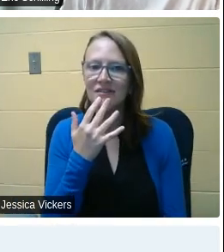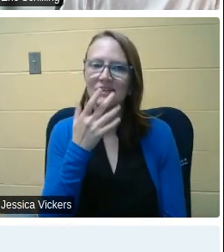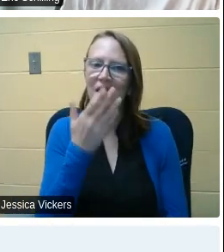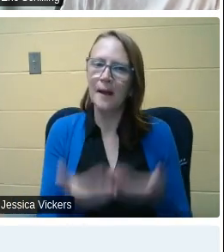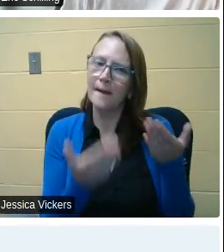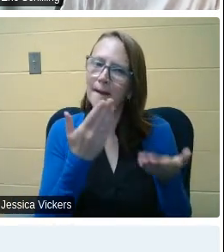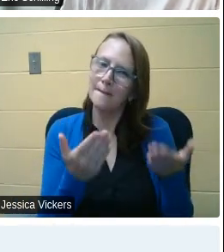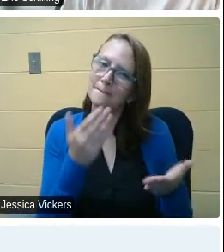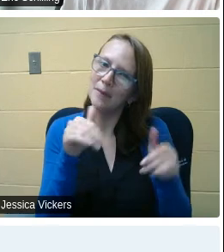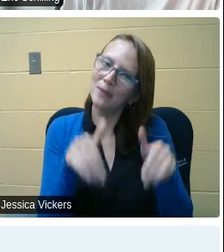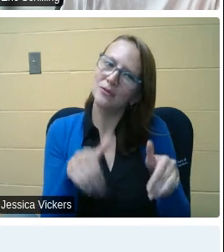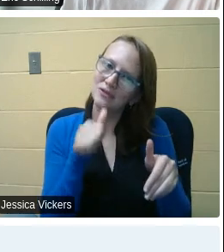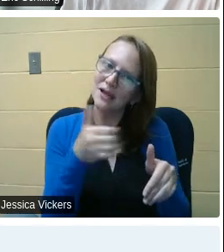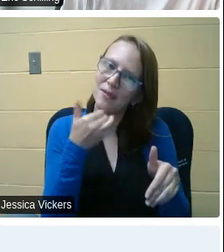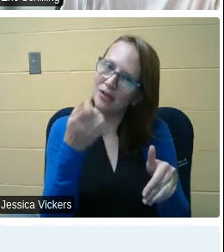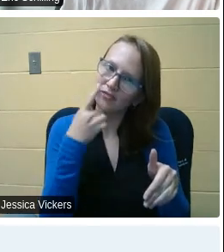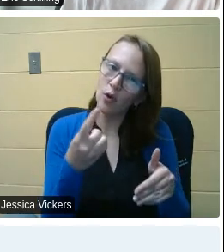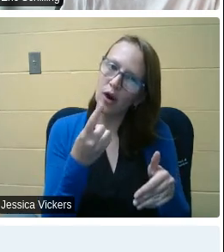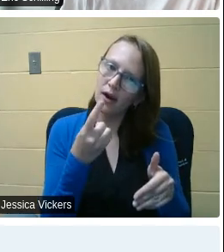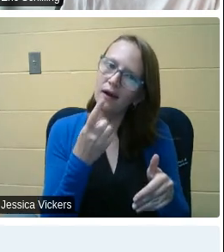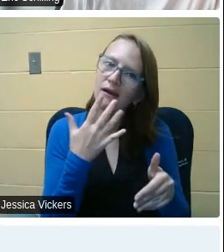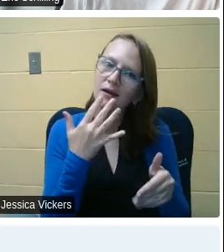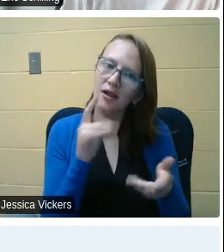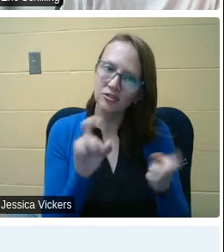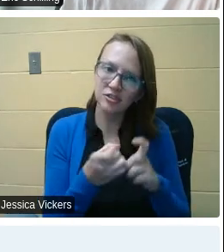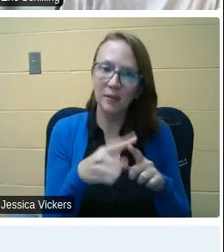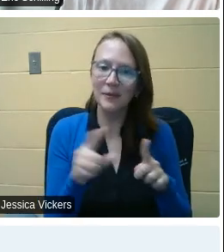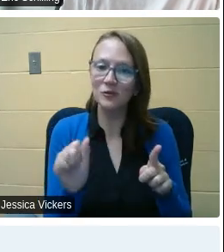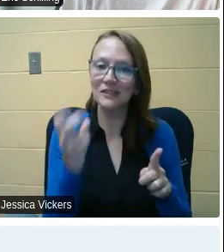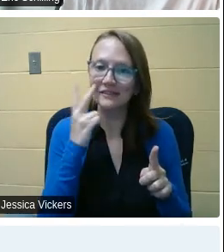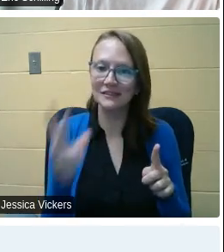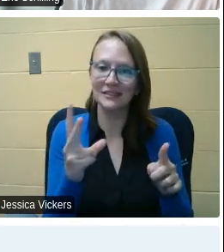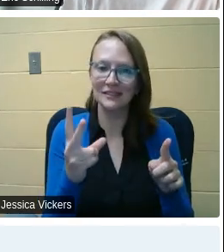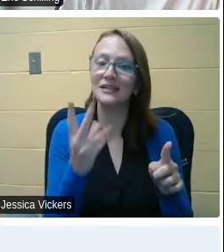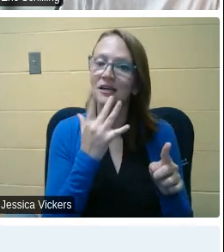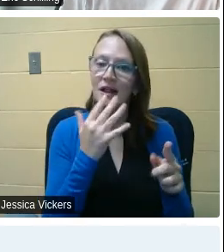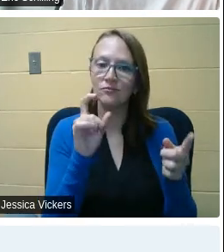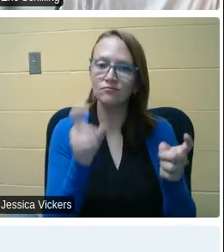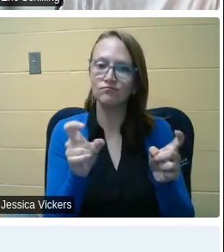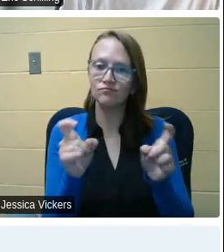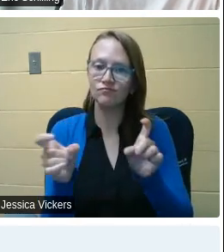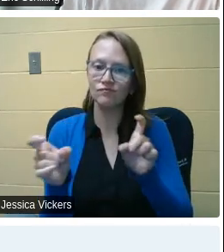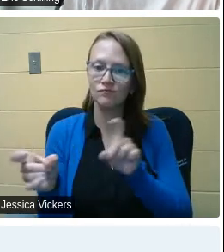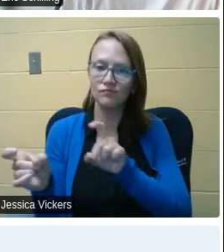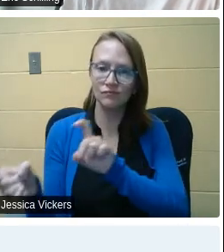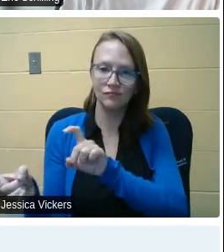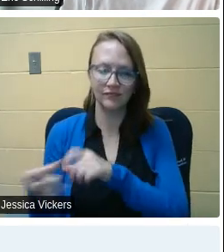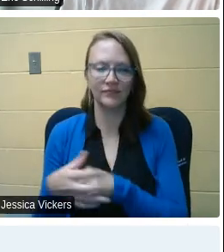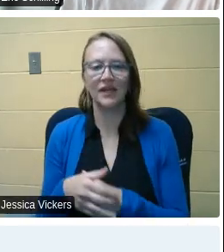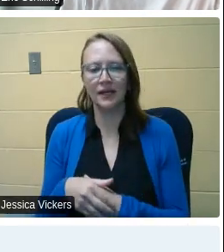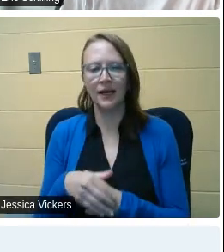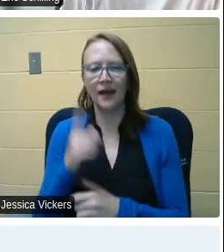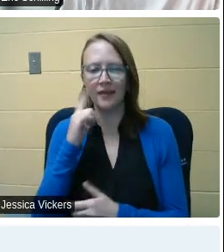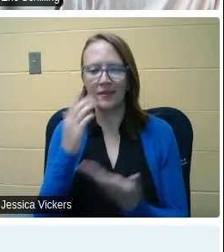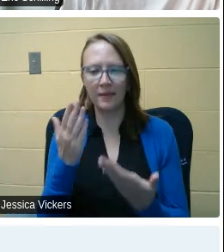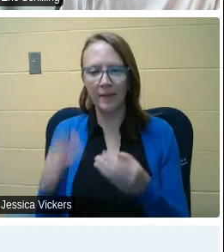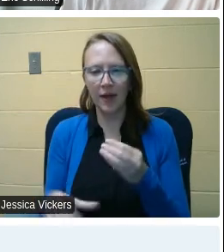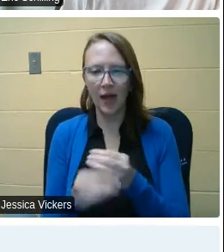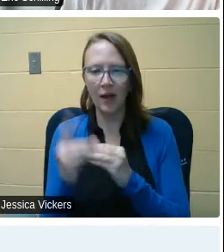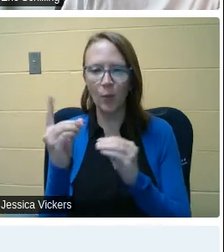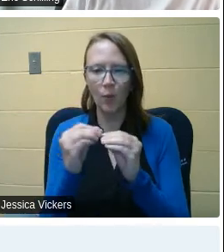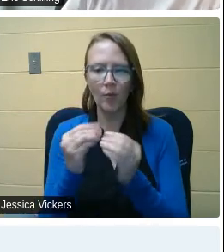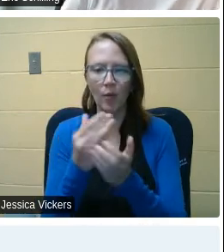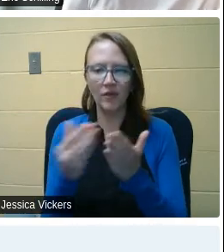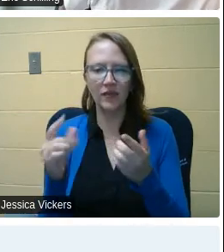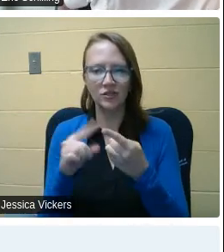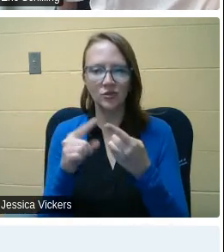for color shifting, but you can see the effect happening there. And then I think I'd like to add one more thing to this project before we move